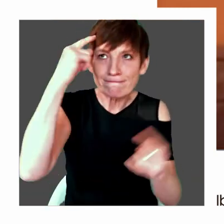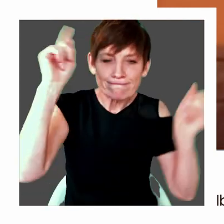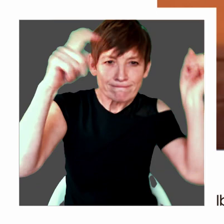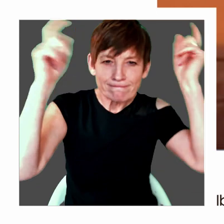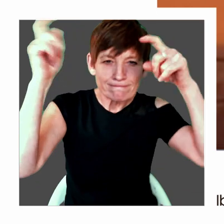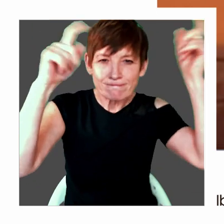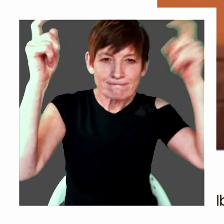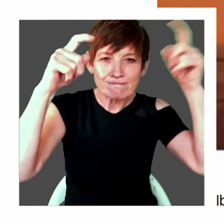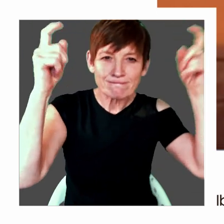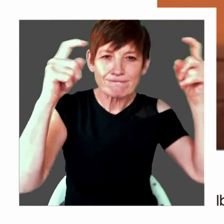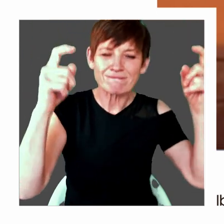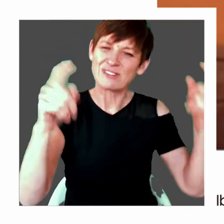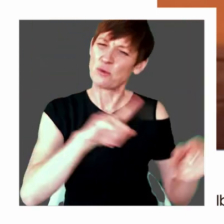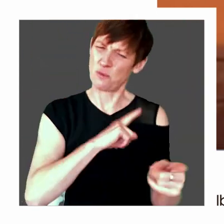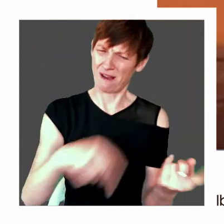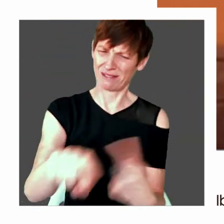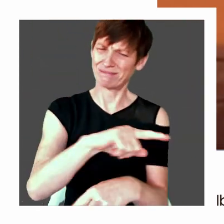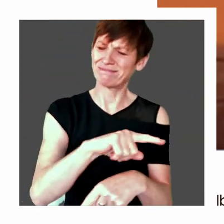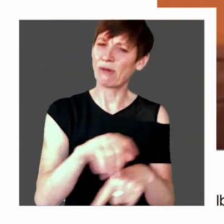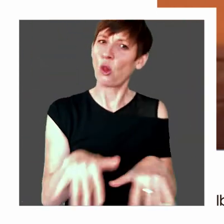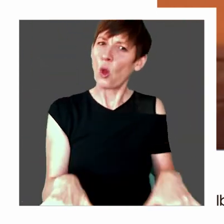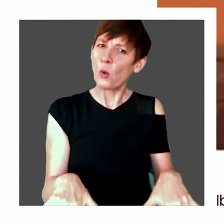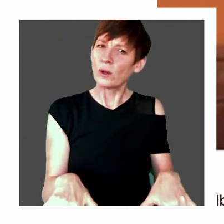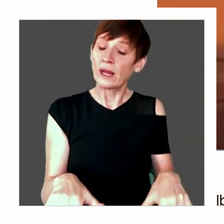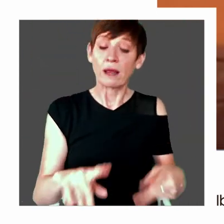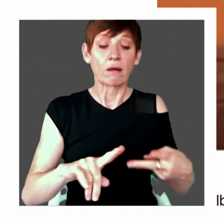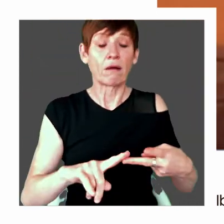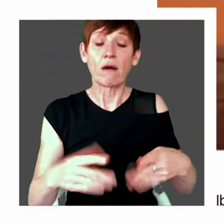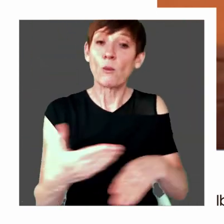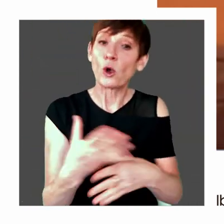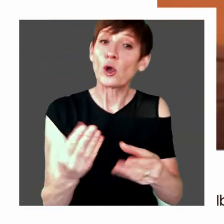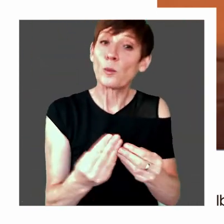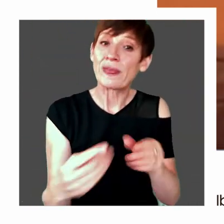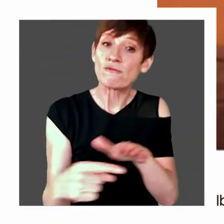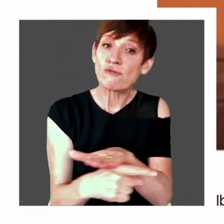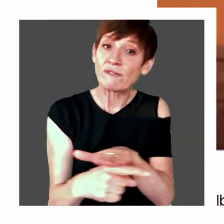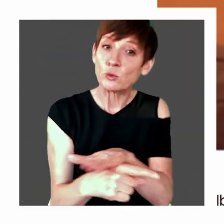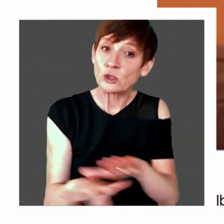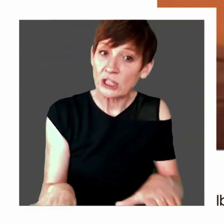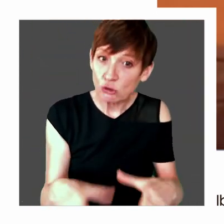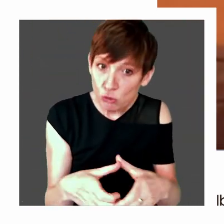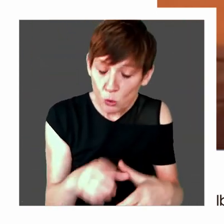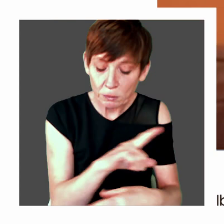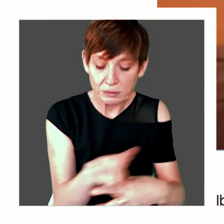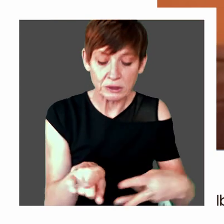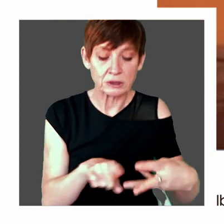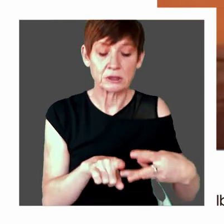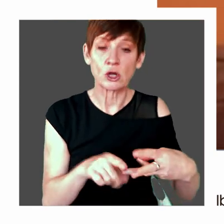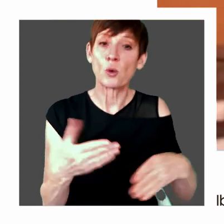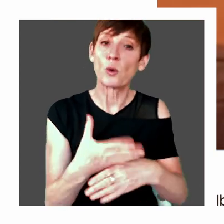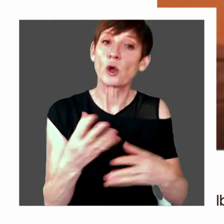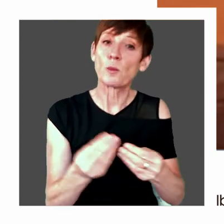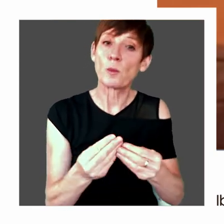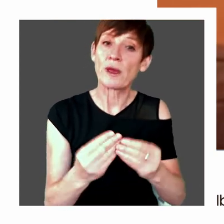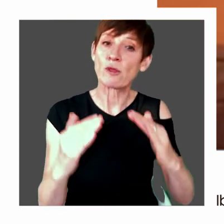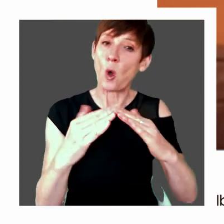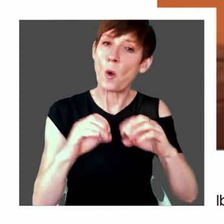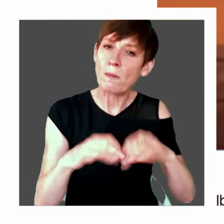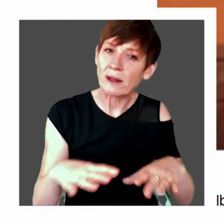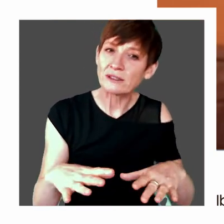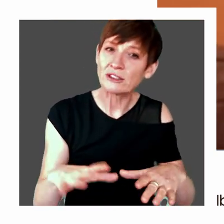you know, fight loneliness in the homes, working with refugee groups, working with homeless charities. And at the